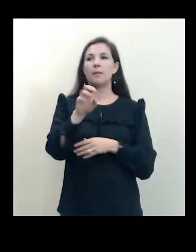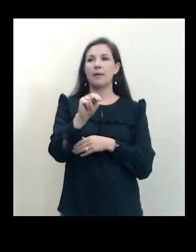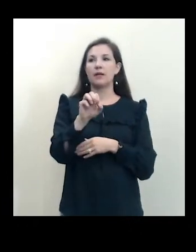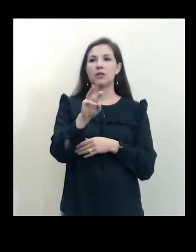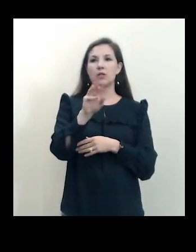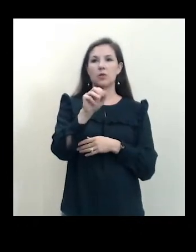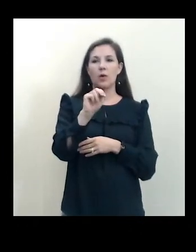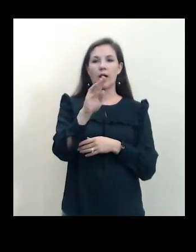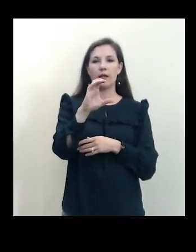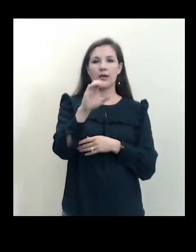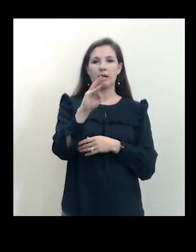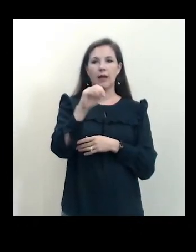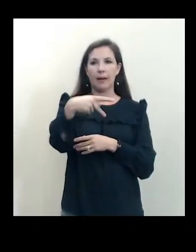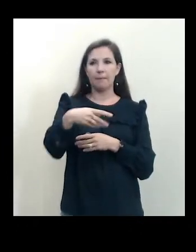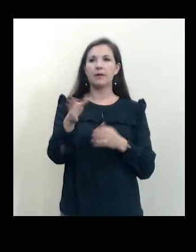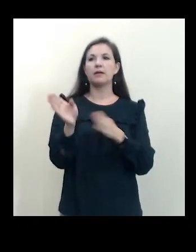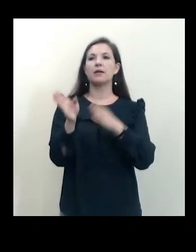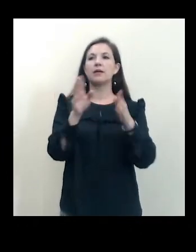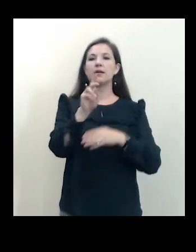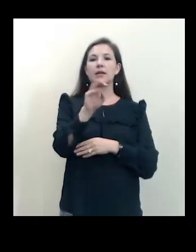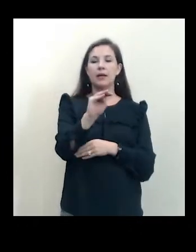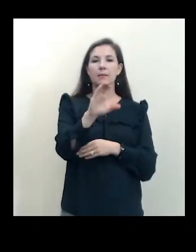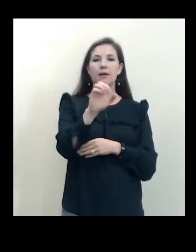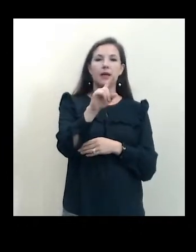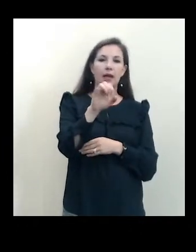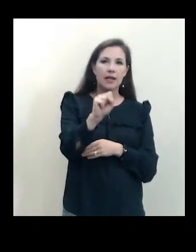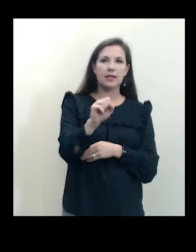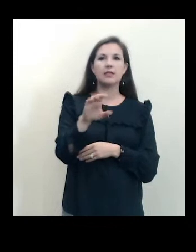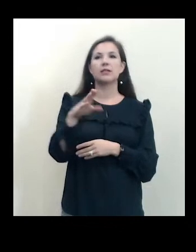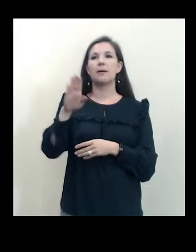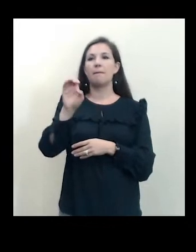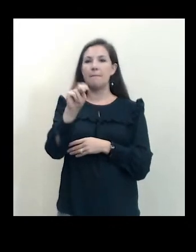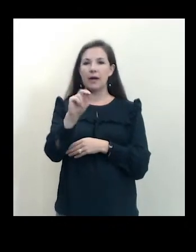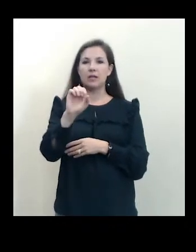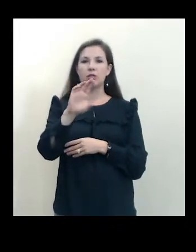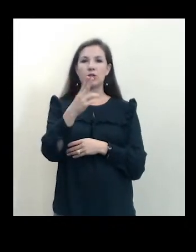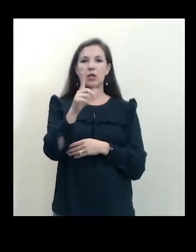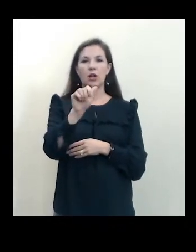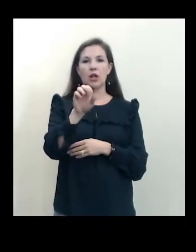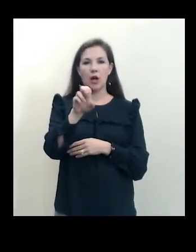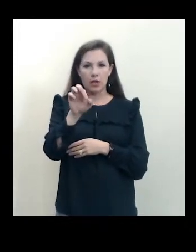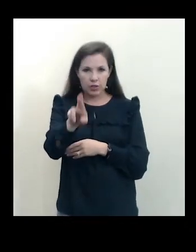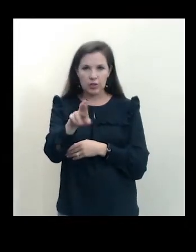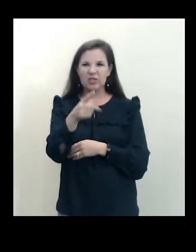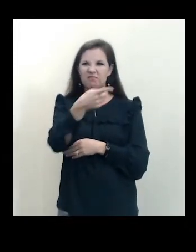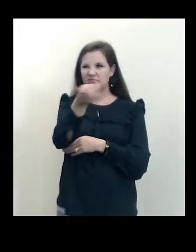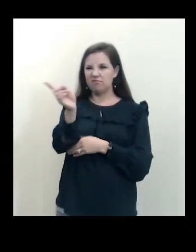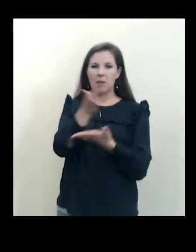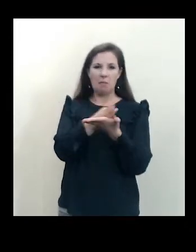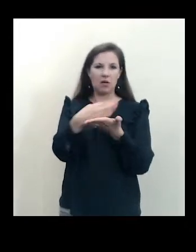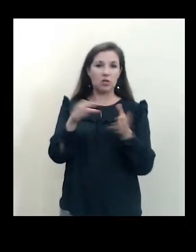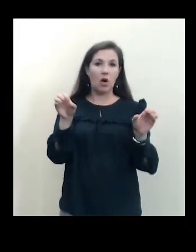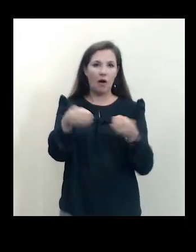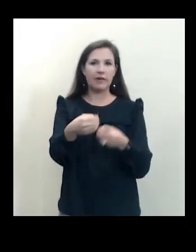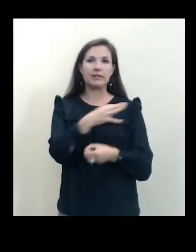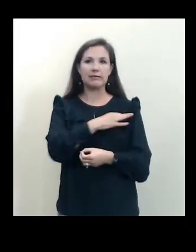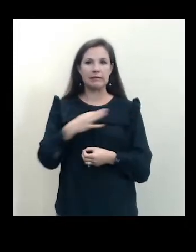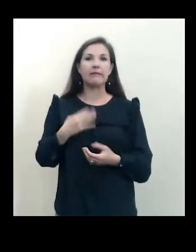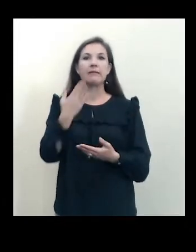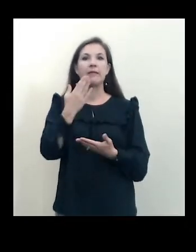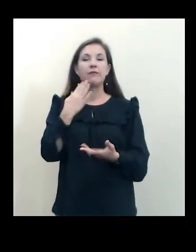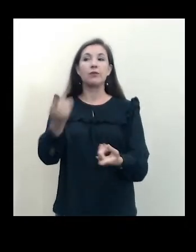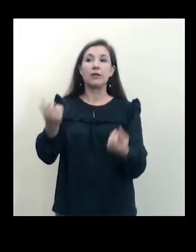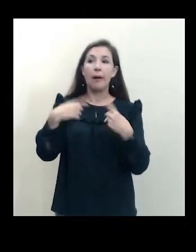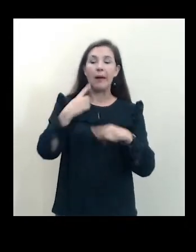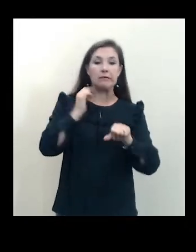Swanenkamp, and then we have Kim Kadish and Ken Schlosser from the Budget Office, too. So thank you for being here and all the good work that they've done on the